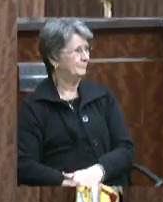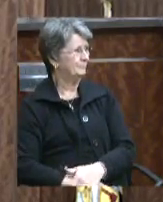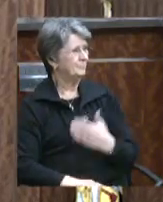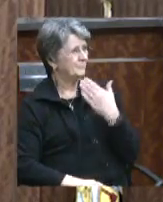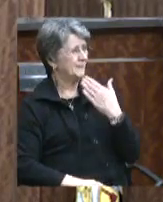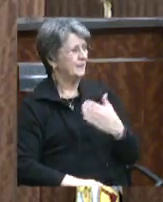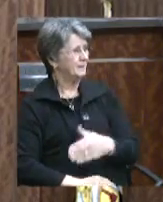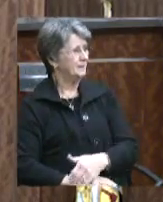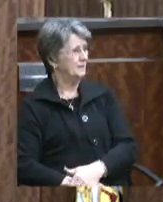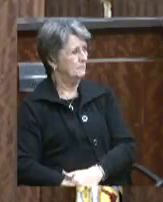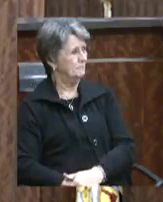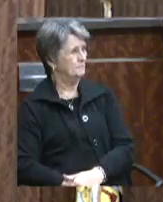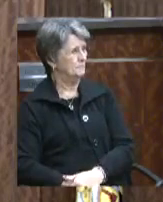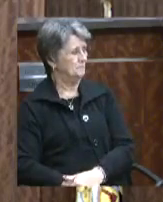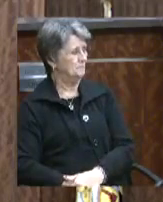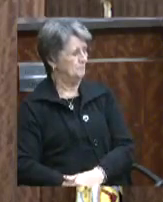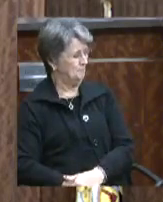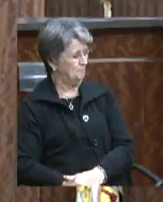Good. Thank you.